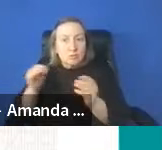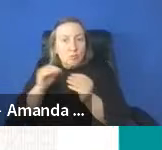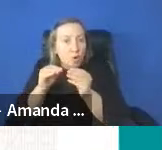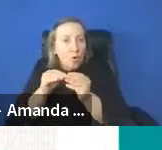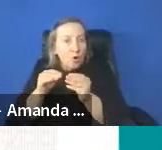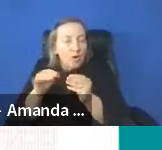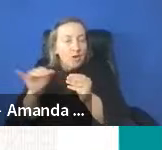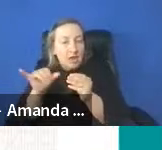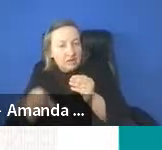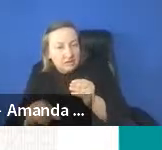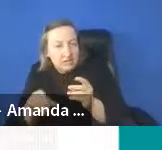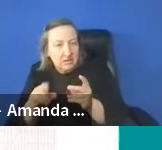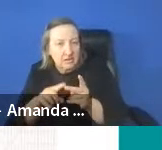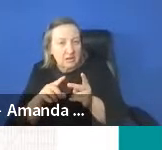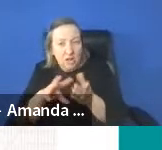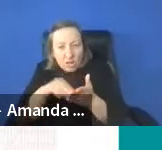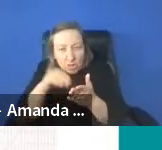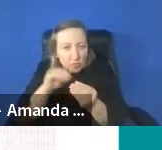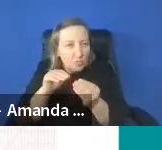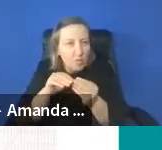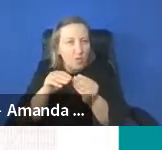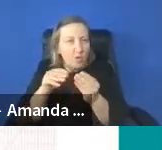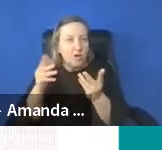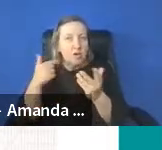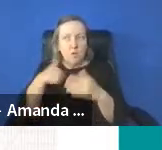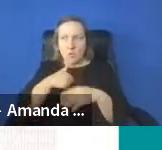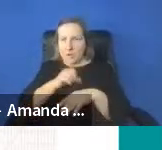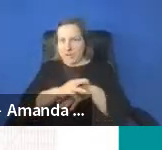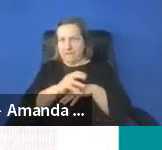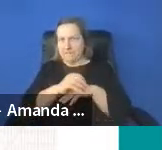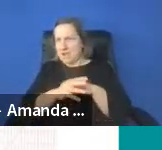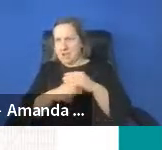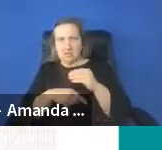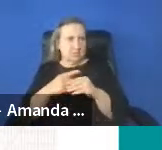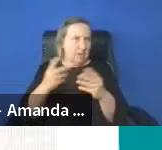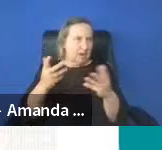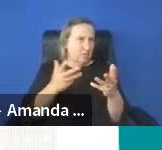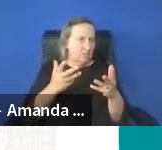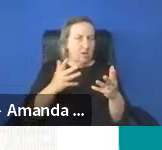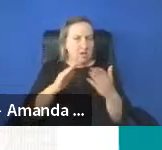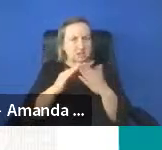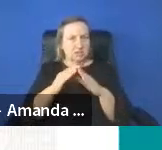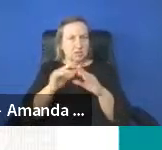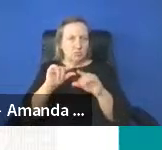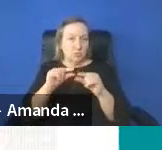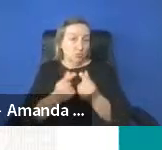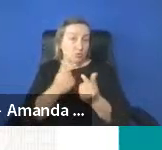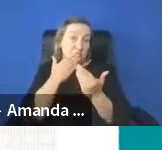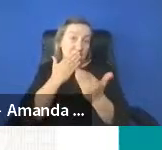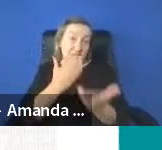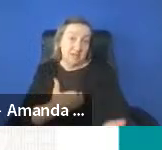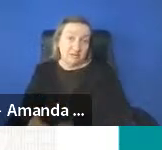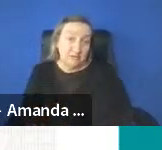more about what we are advising on as a community group here. Thank you.